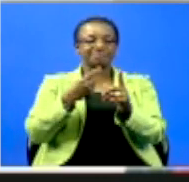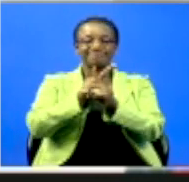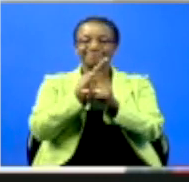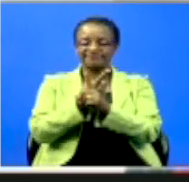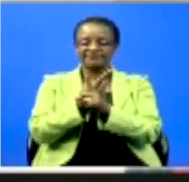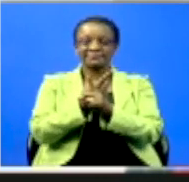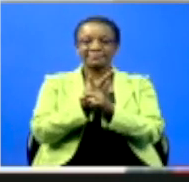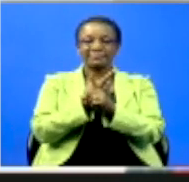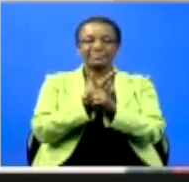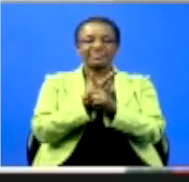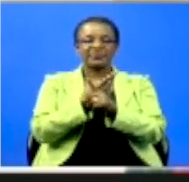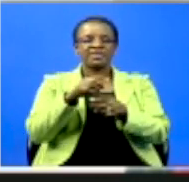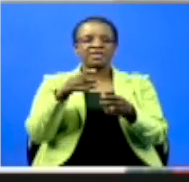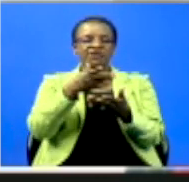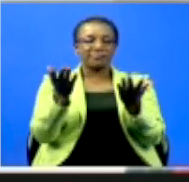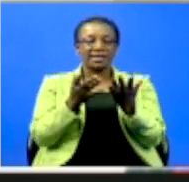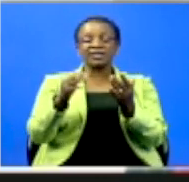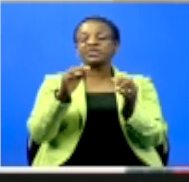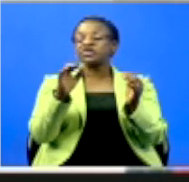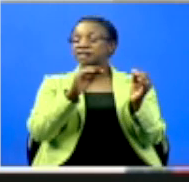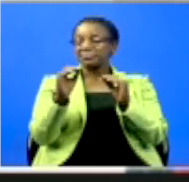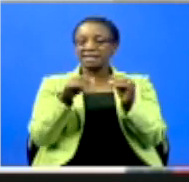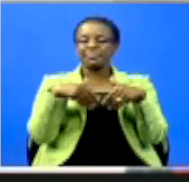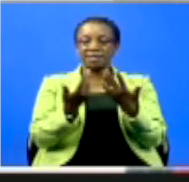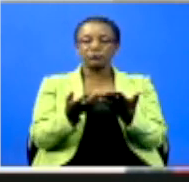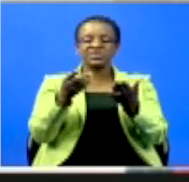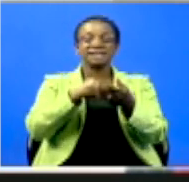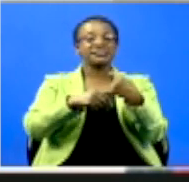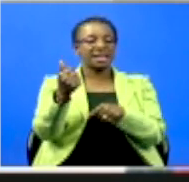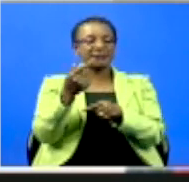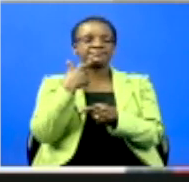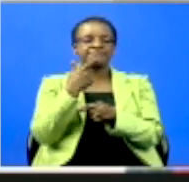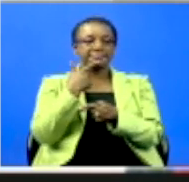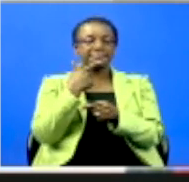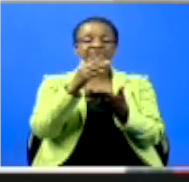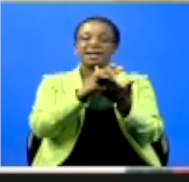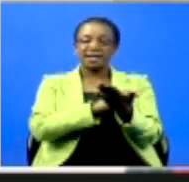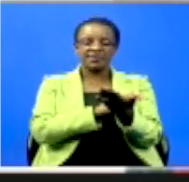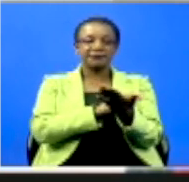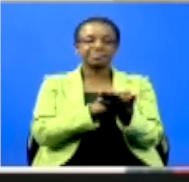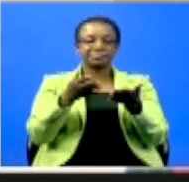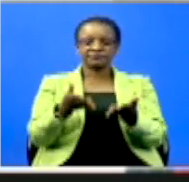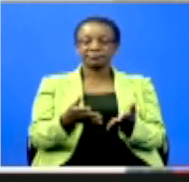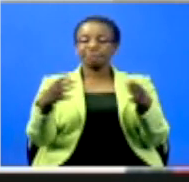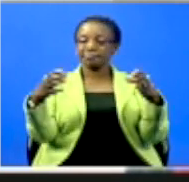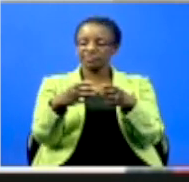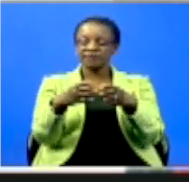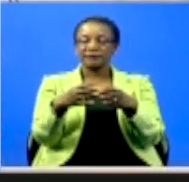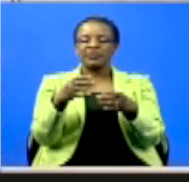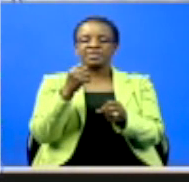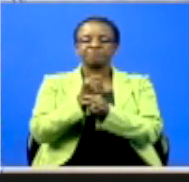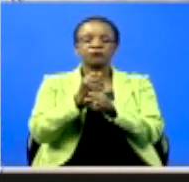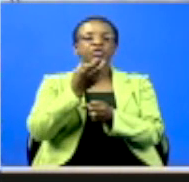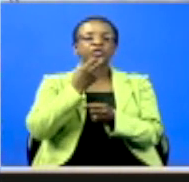fraud, and unfair treatment surrounding this sale, he said. A bit earlier, the congressman Ted Budd on Tuesday urged